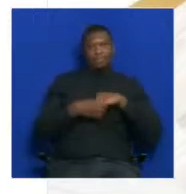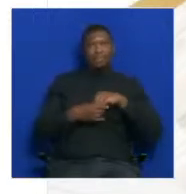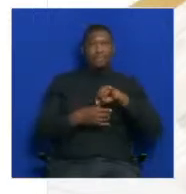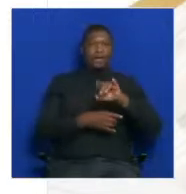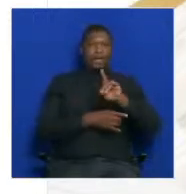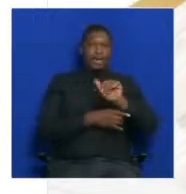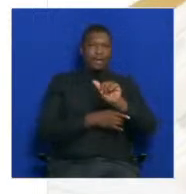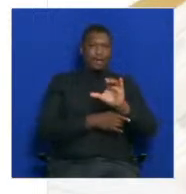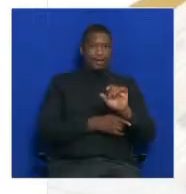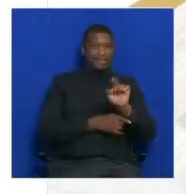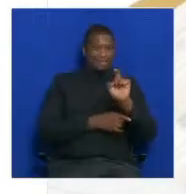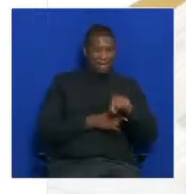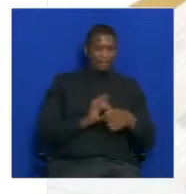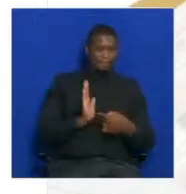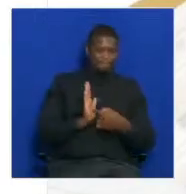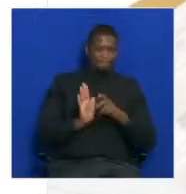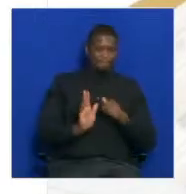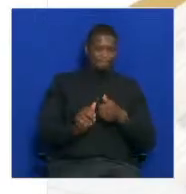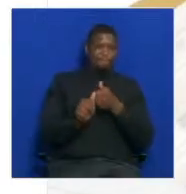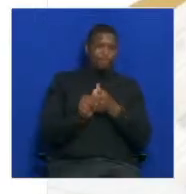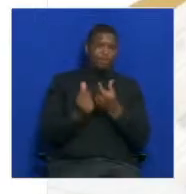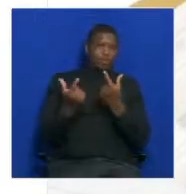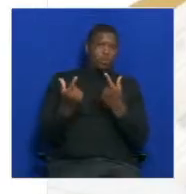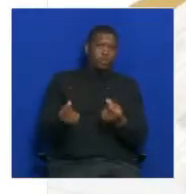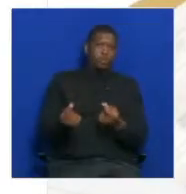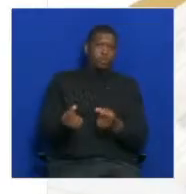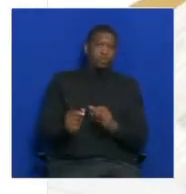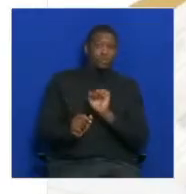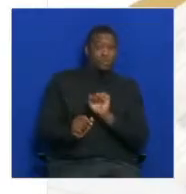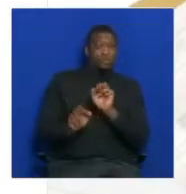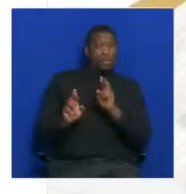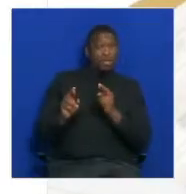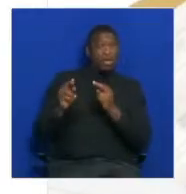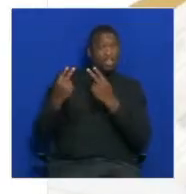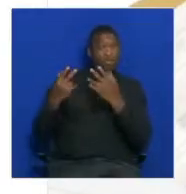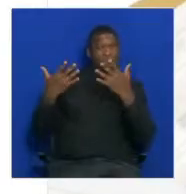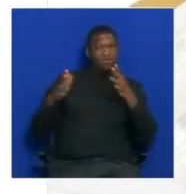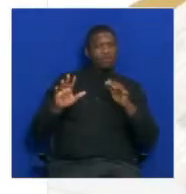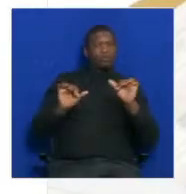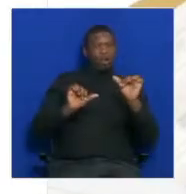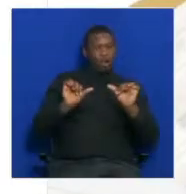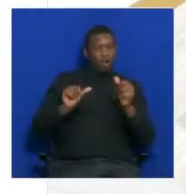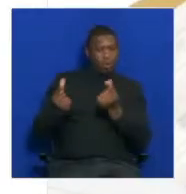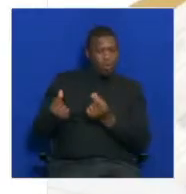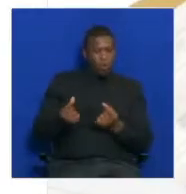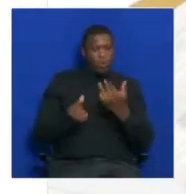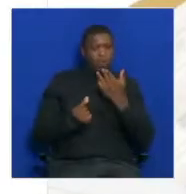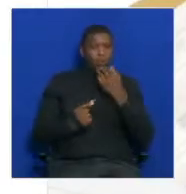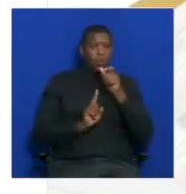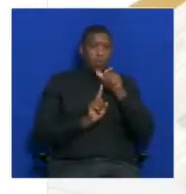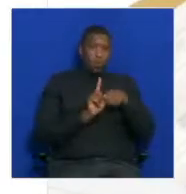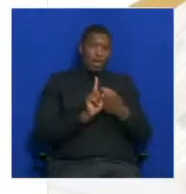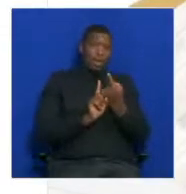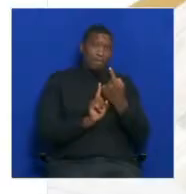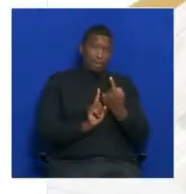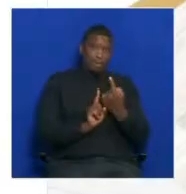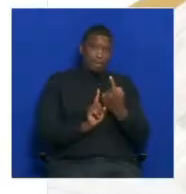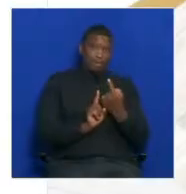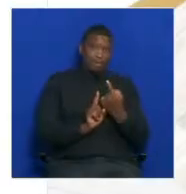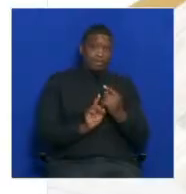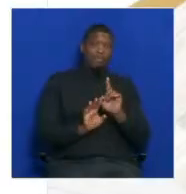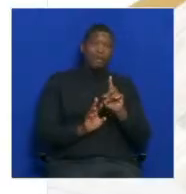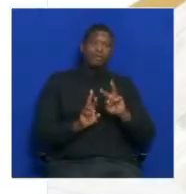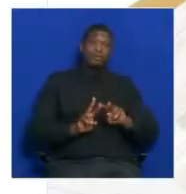manual. A review of the manual was subsequently undertaken by a single person, which is different from the